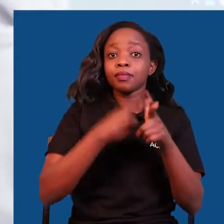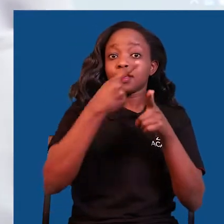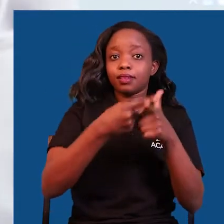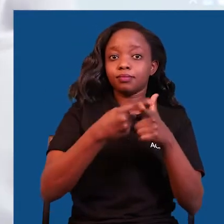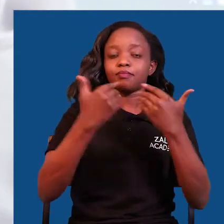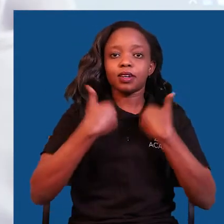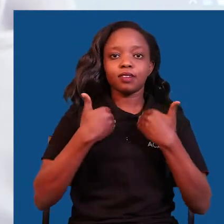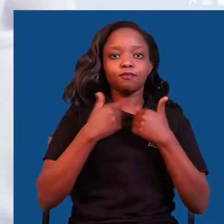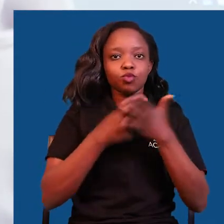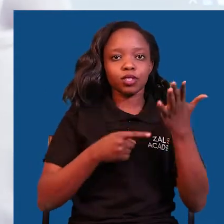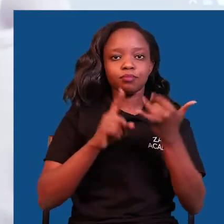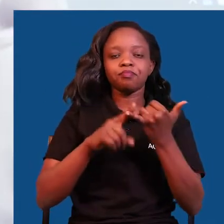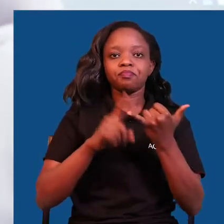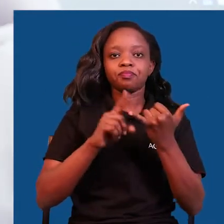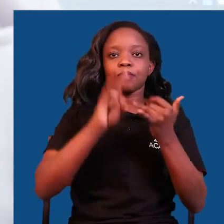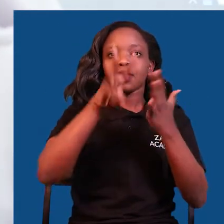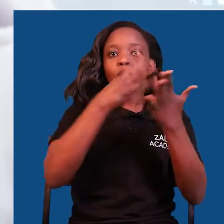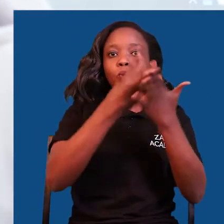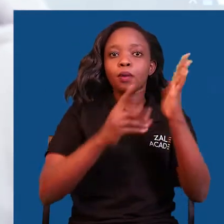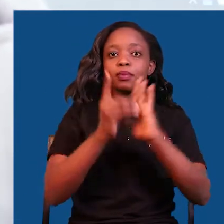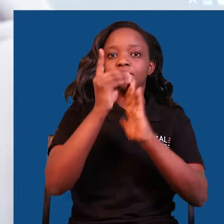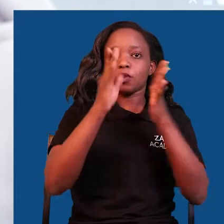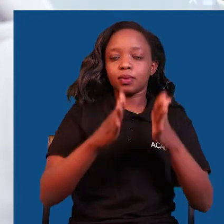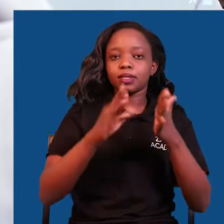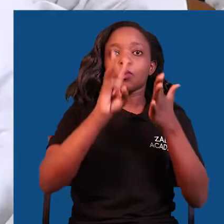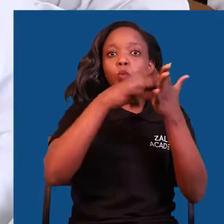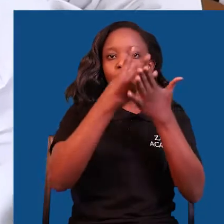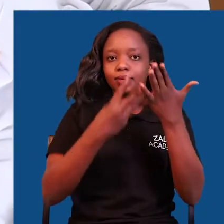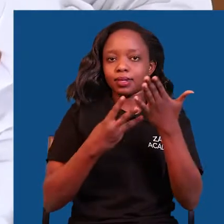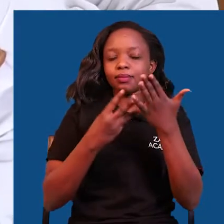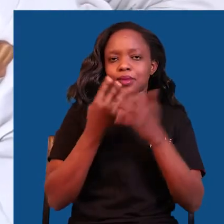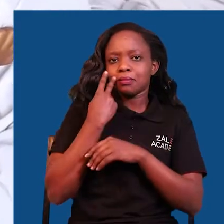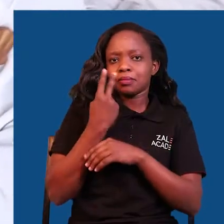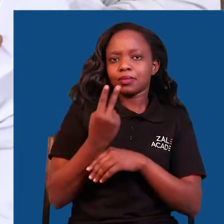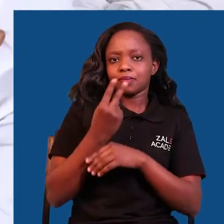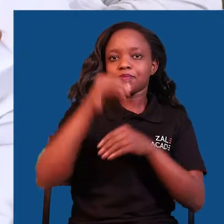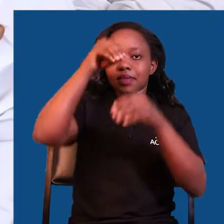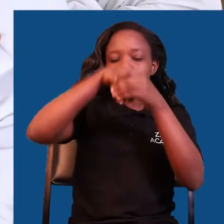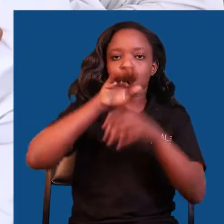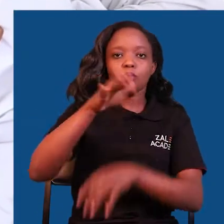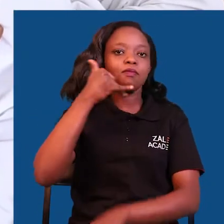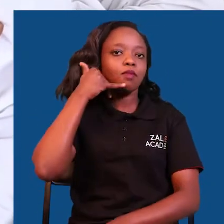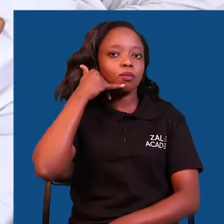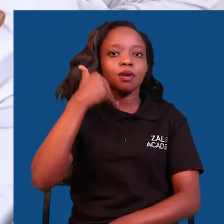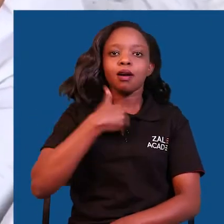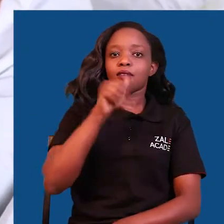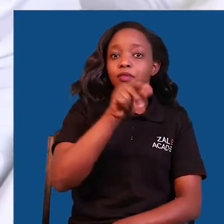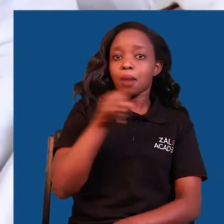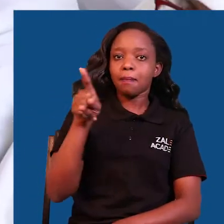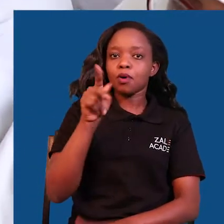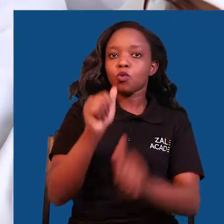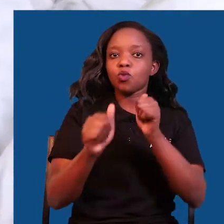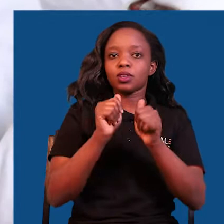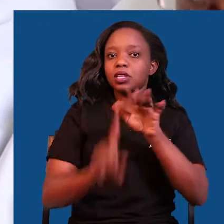And then we have the web development, like websites. Assume inside your phones, I'm sure you have an